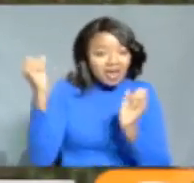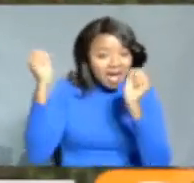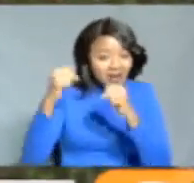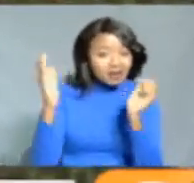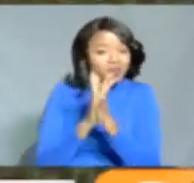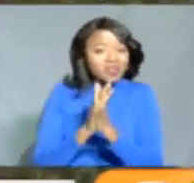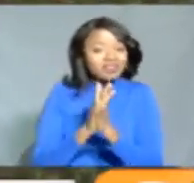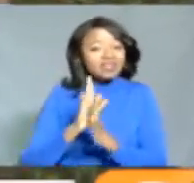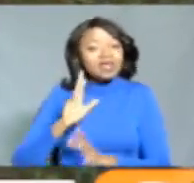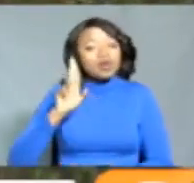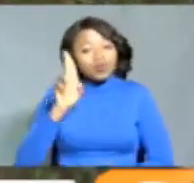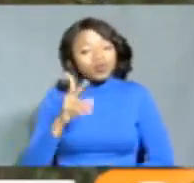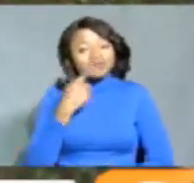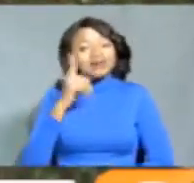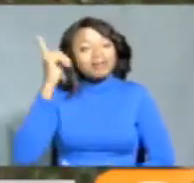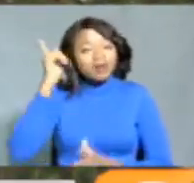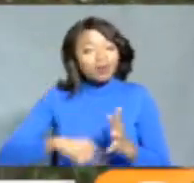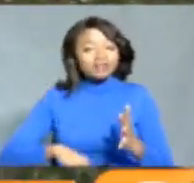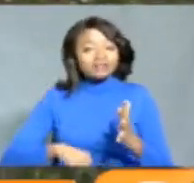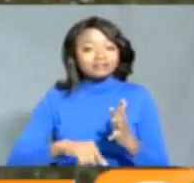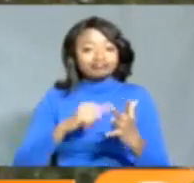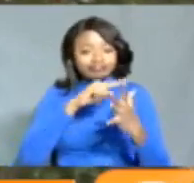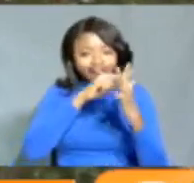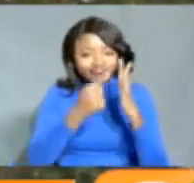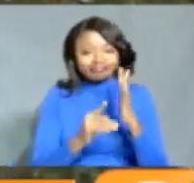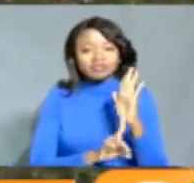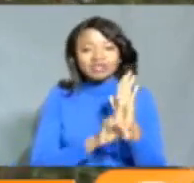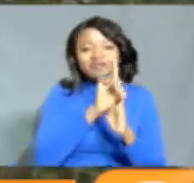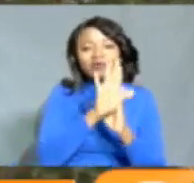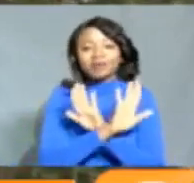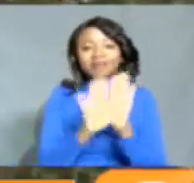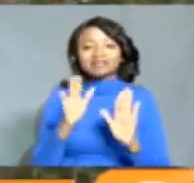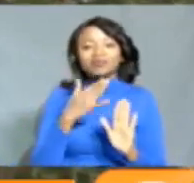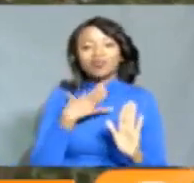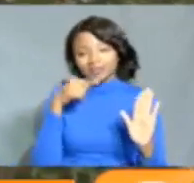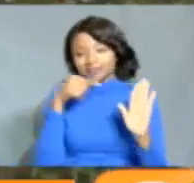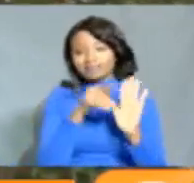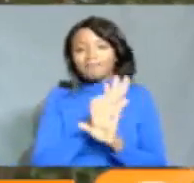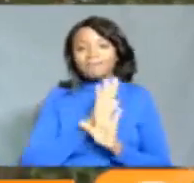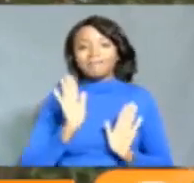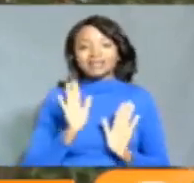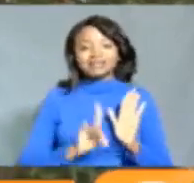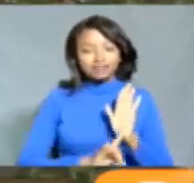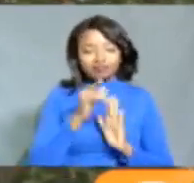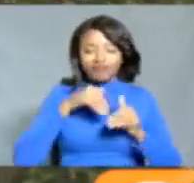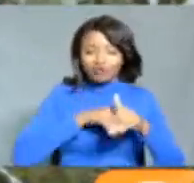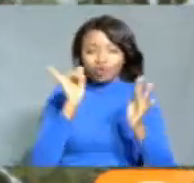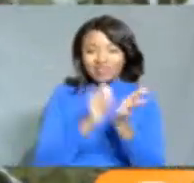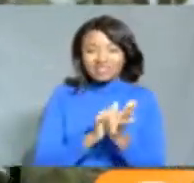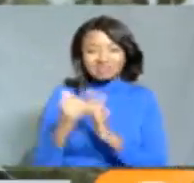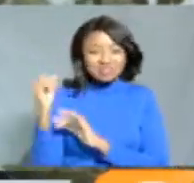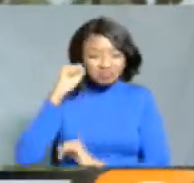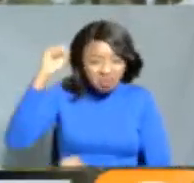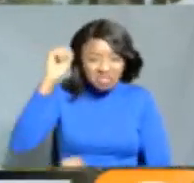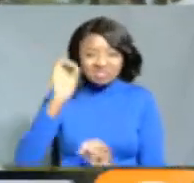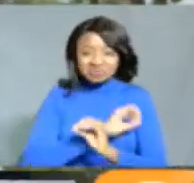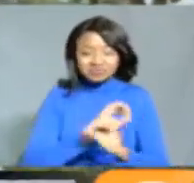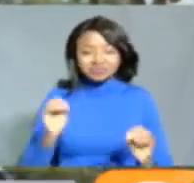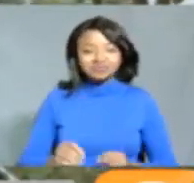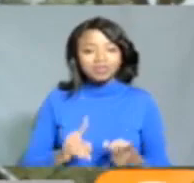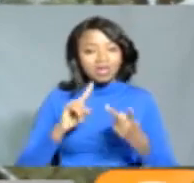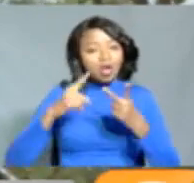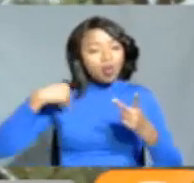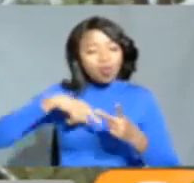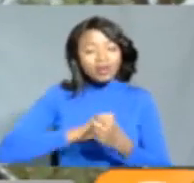Kazi ile ambayo inafanywa sasa ni kazi ya maendeleo. Hiyo ndio sisi tunafuata na tutaki maneno ya fitina. Tuko nyuma ya